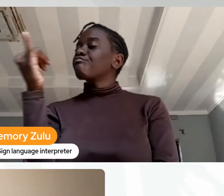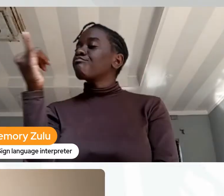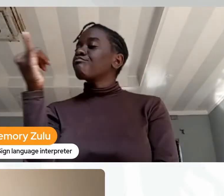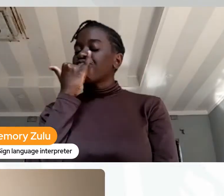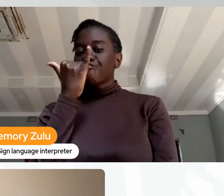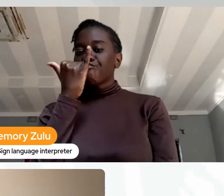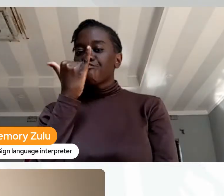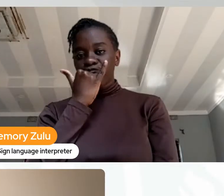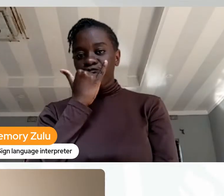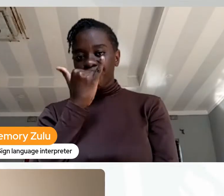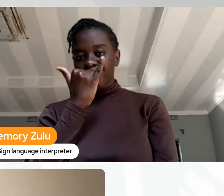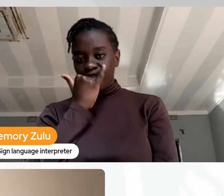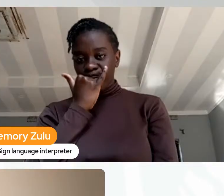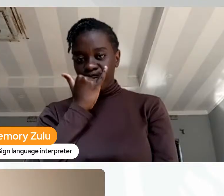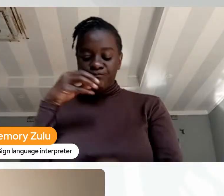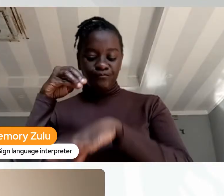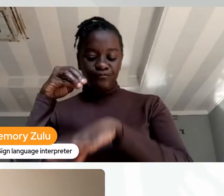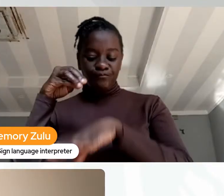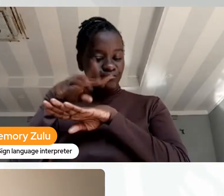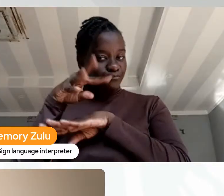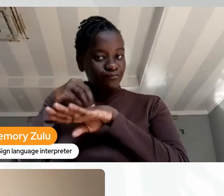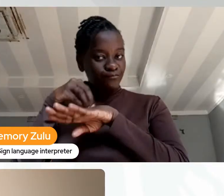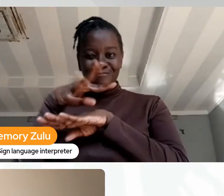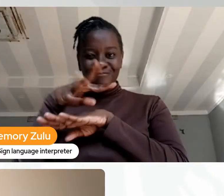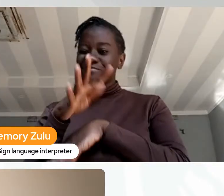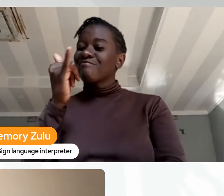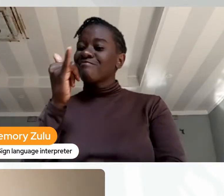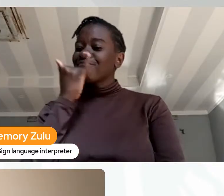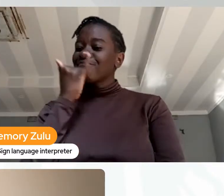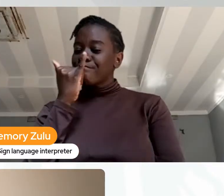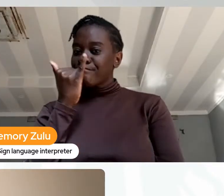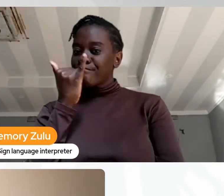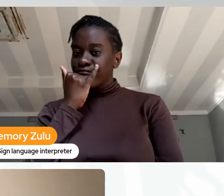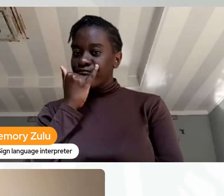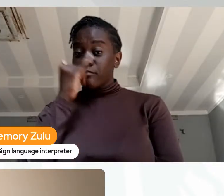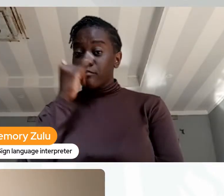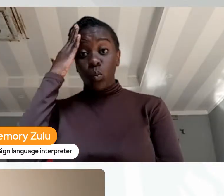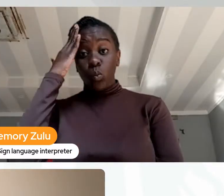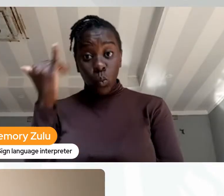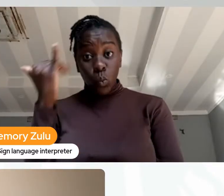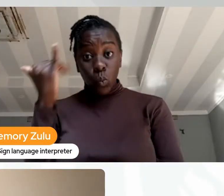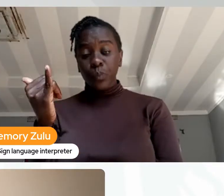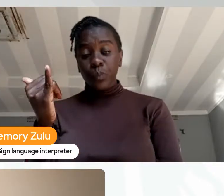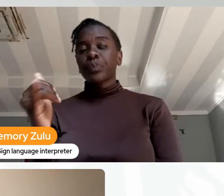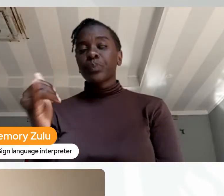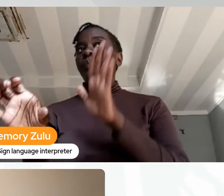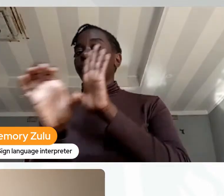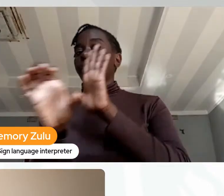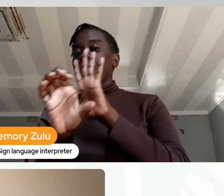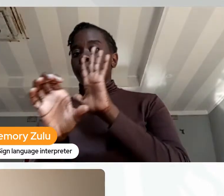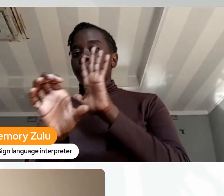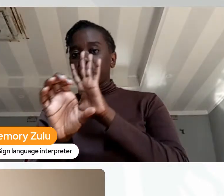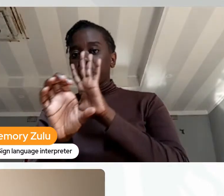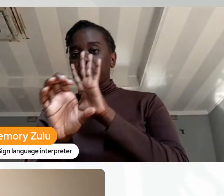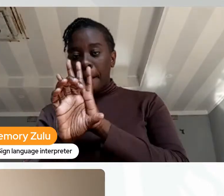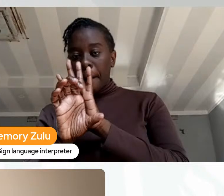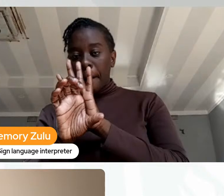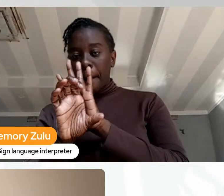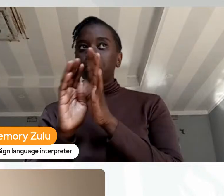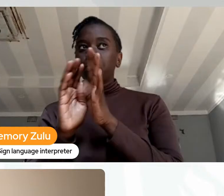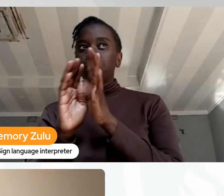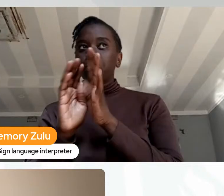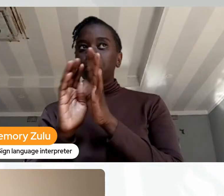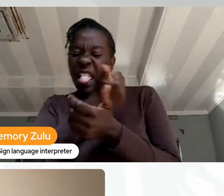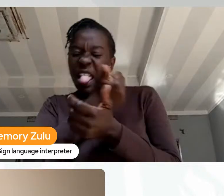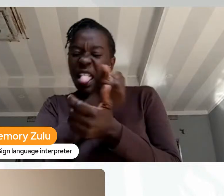And also, there is low awareness when it comes to the presentation, as well as the